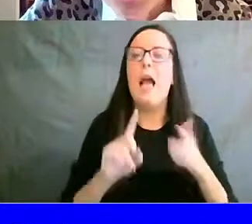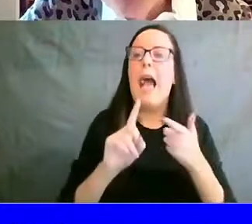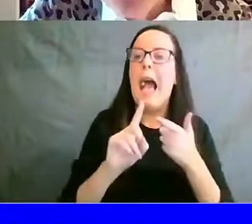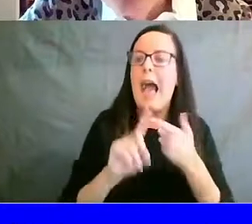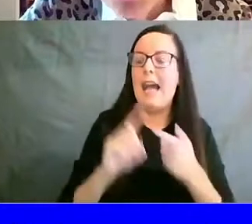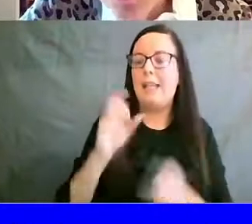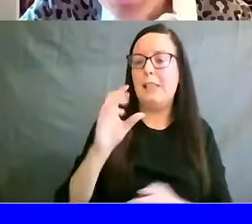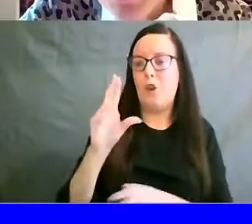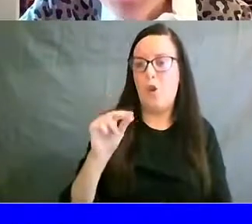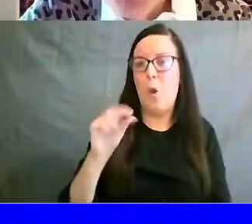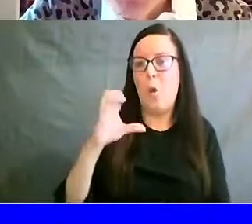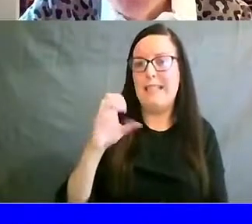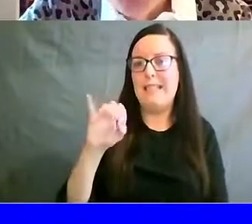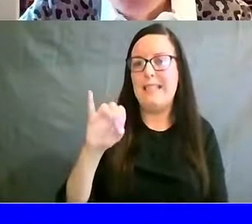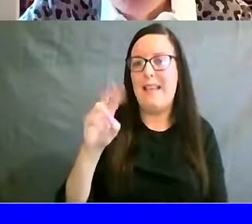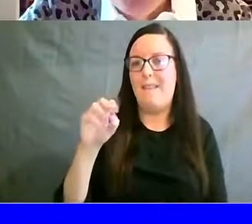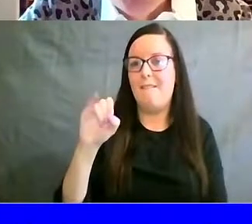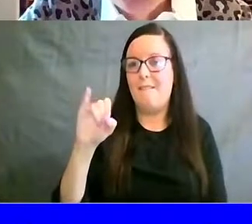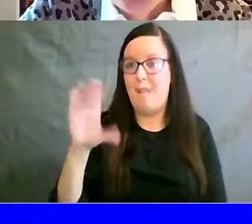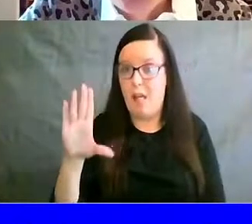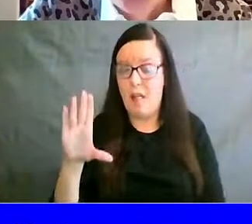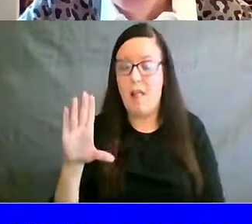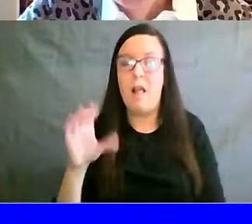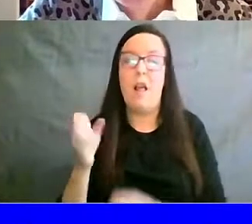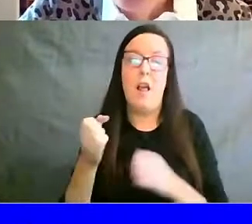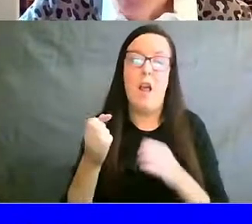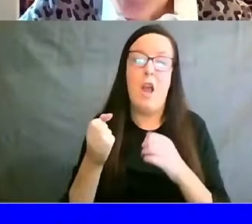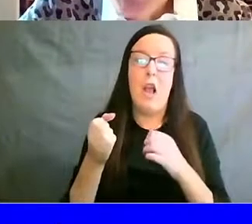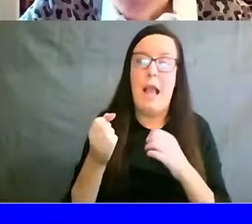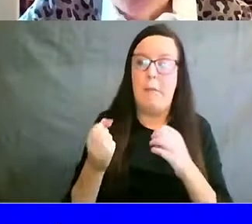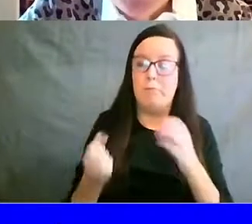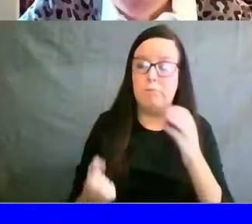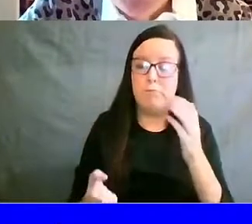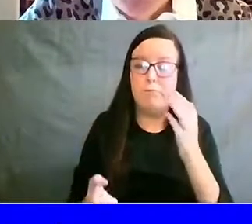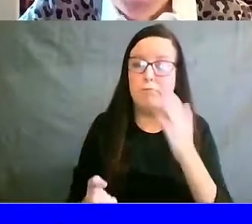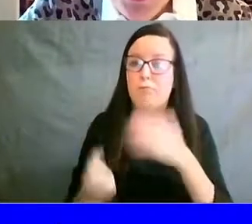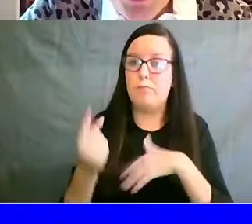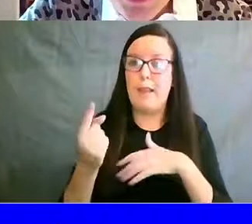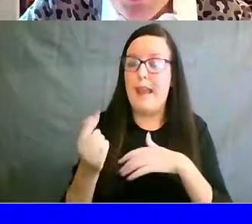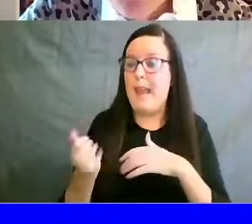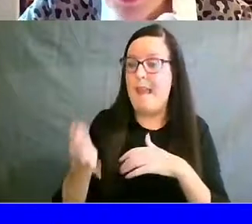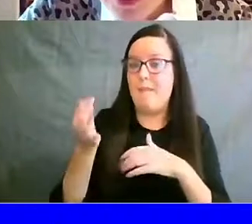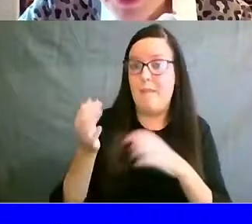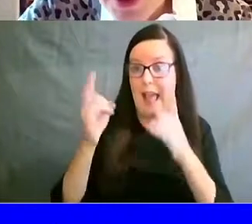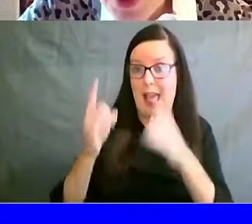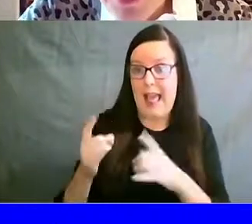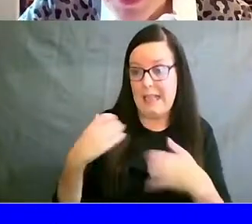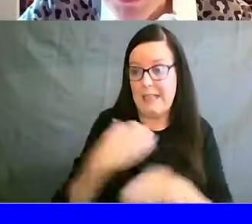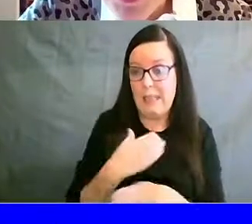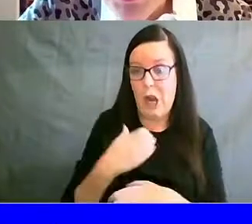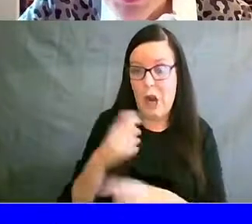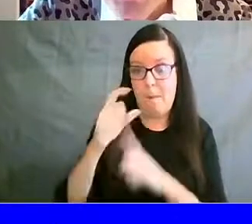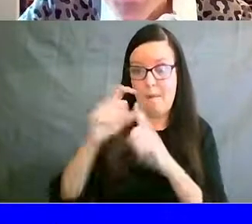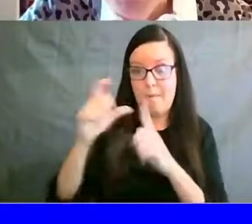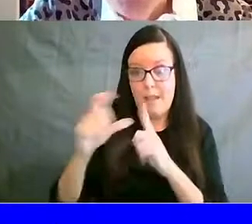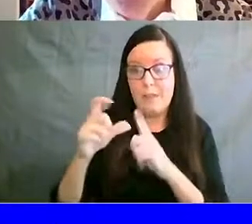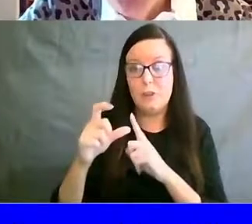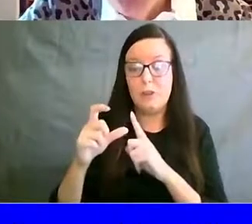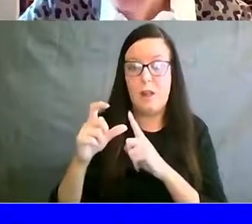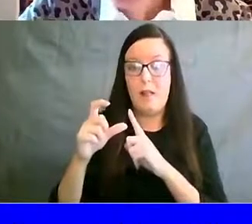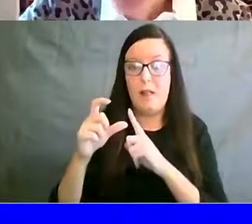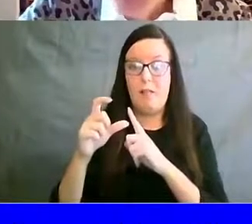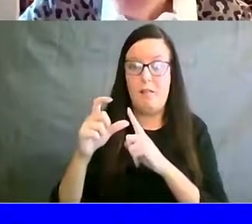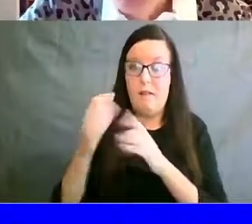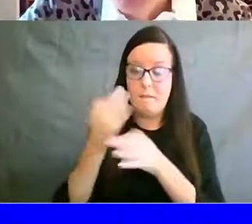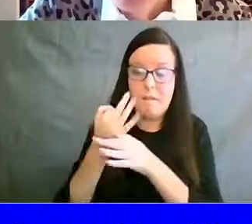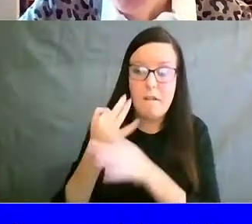liability arises for a healthcare professional who complies with an advanced healthcare directive, believing it to be valid and applicable,